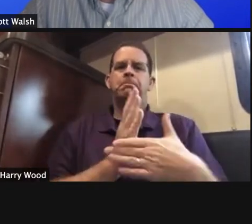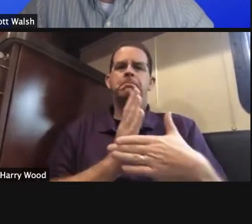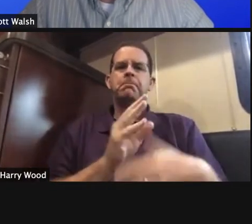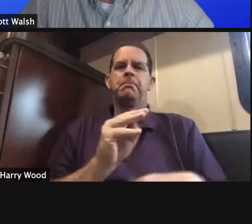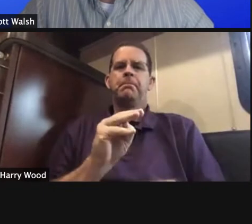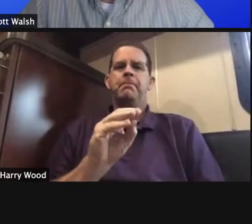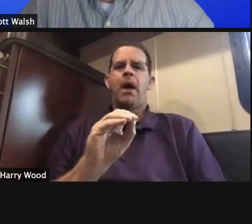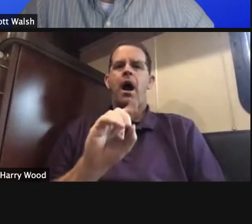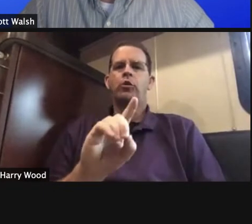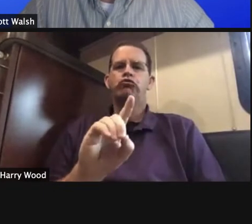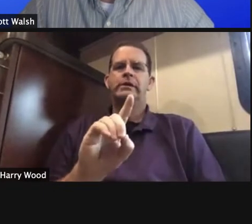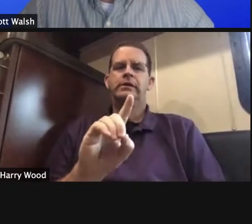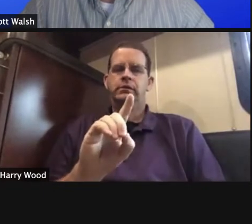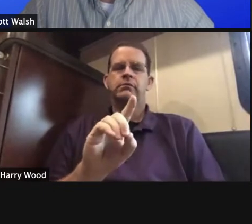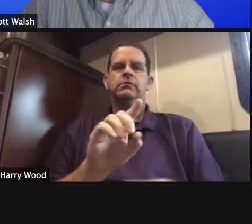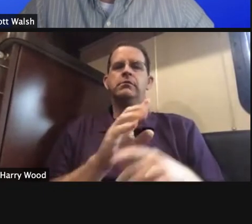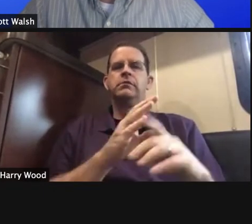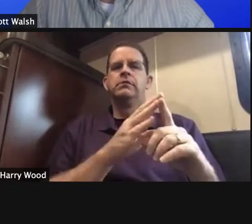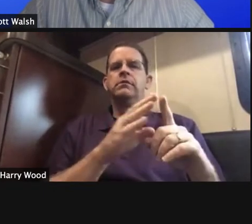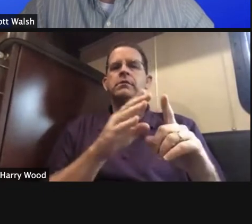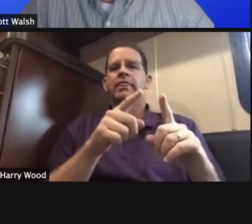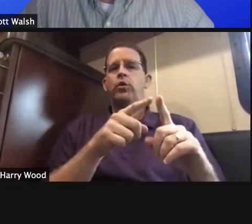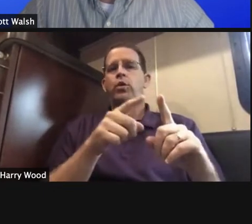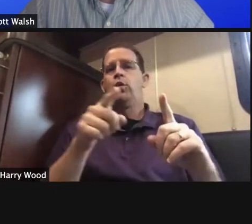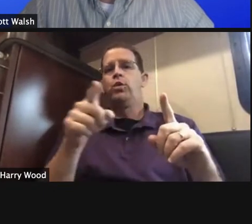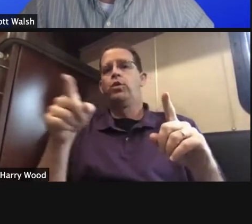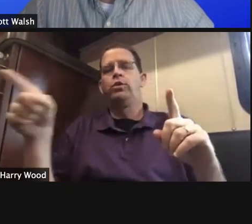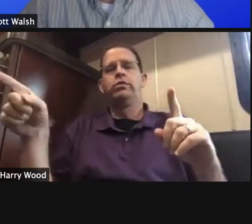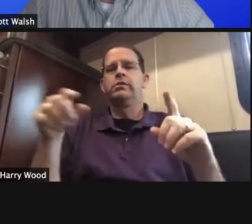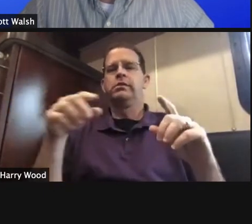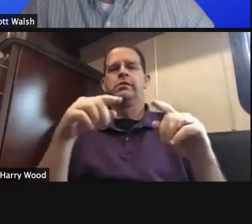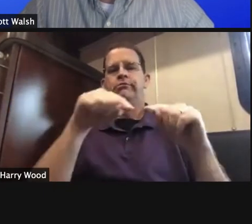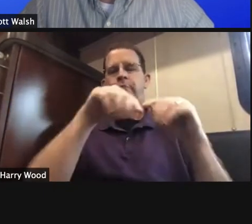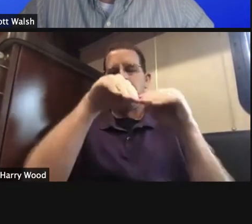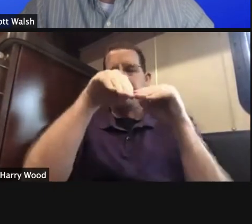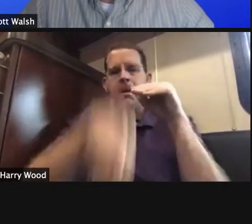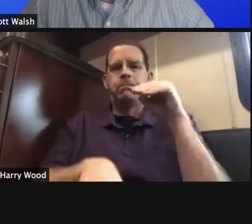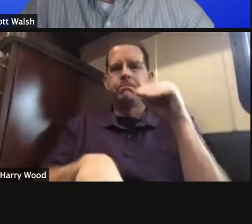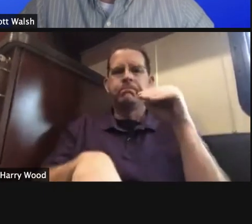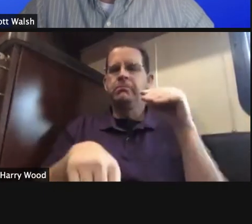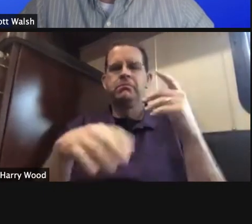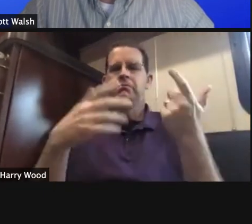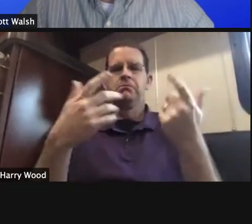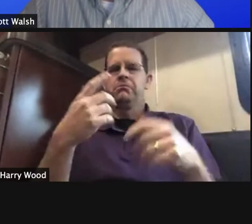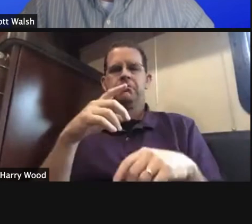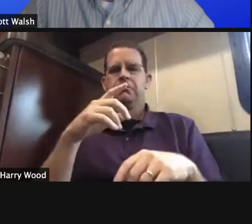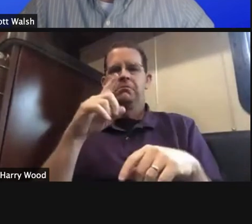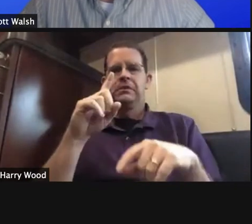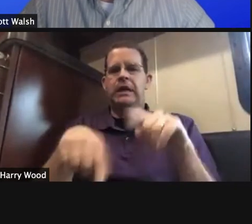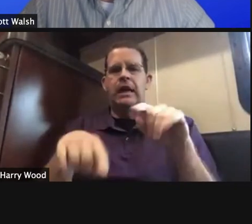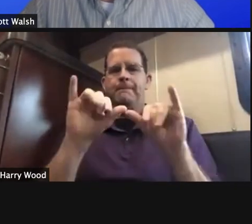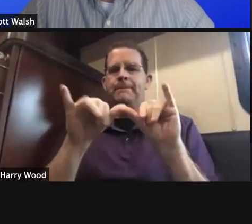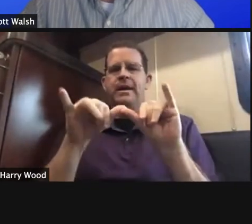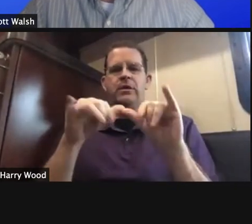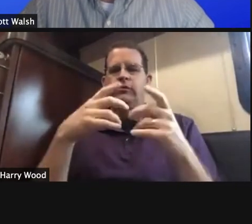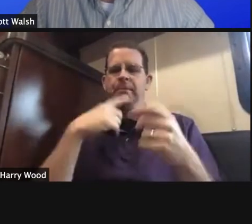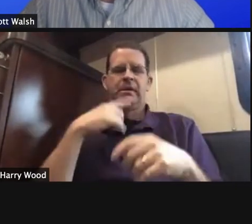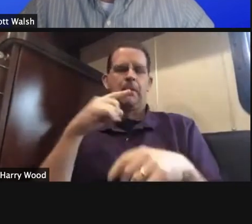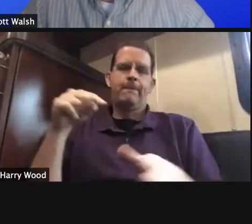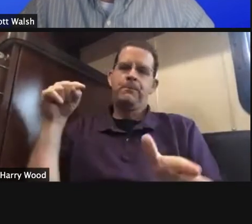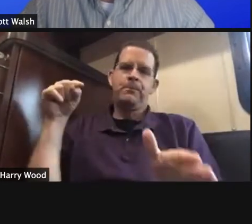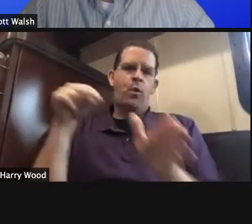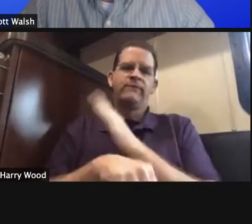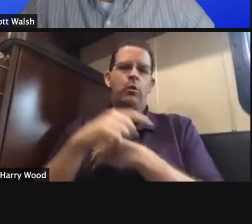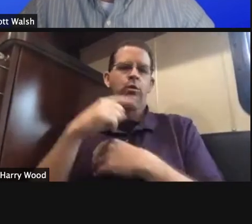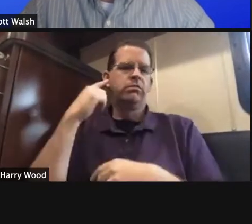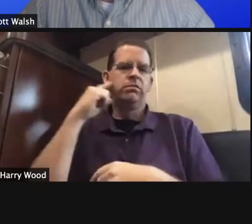frequency end, um, I'd be considered moderate. And then when you go to more high frequencies, it just plummets. Um,